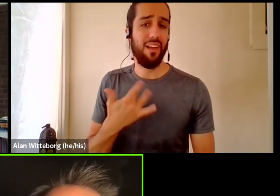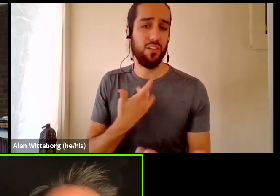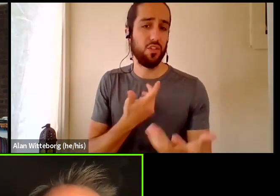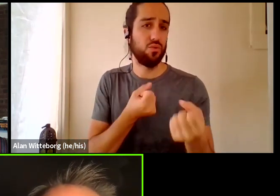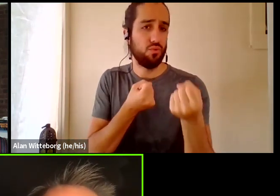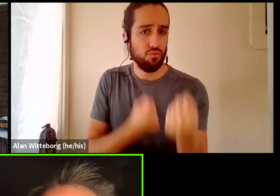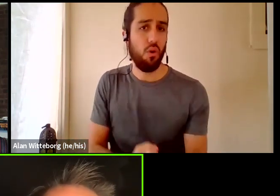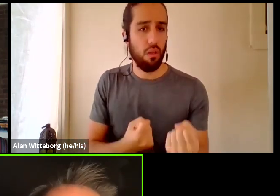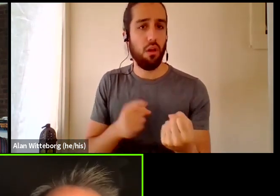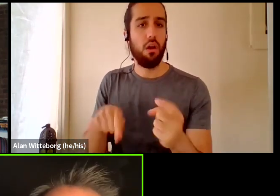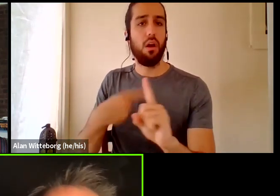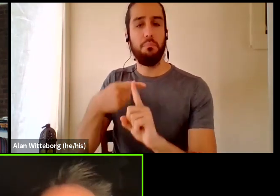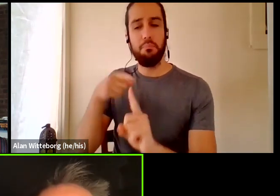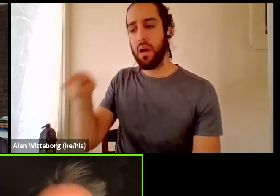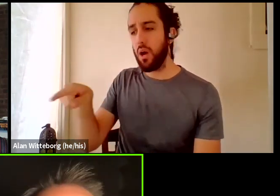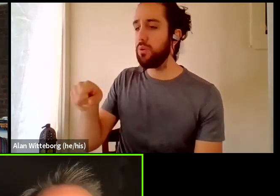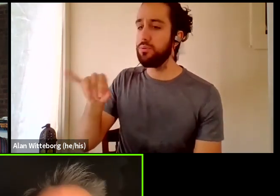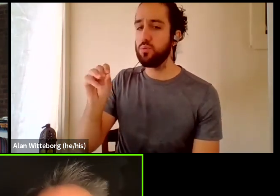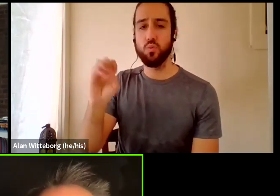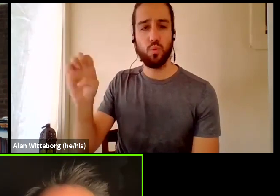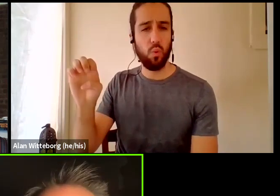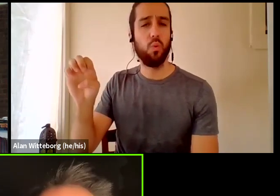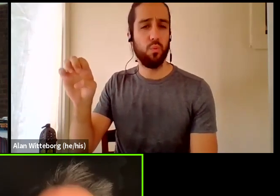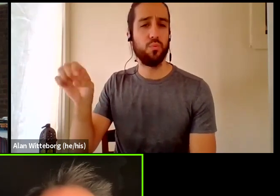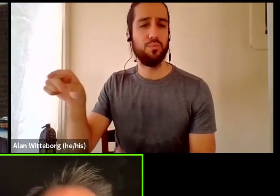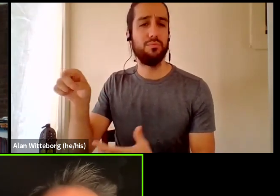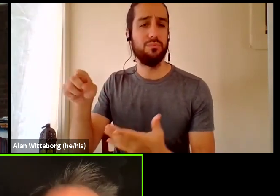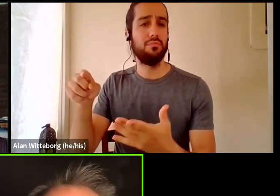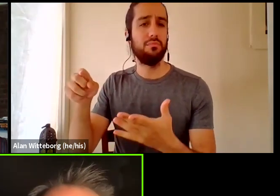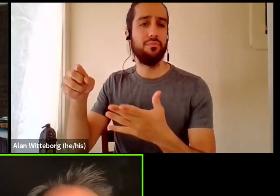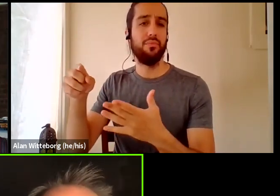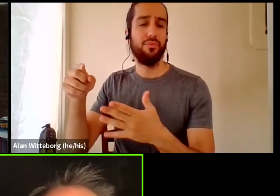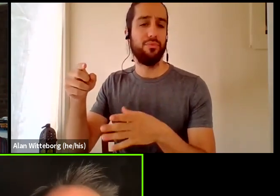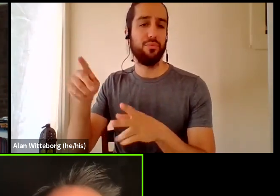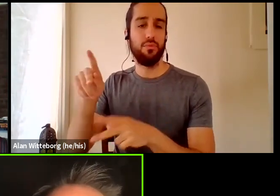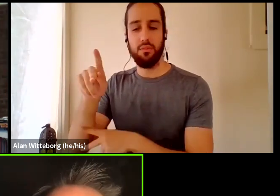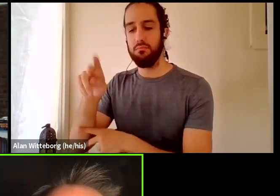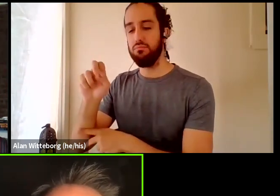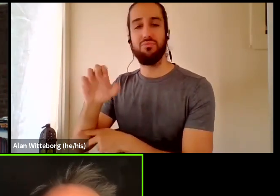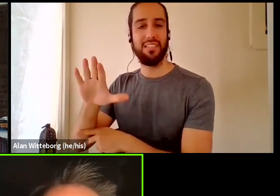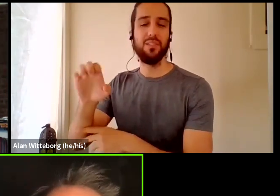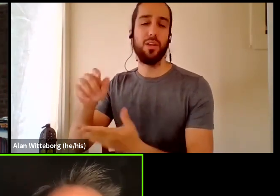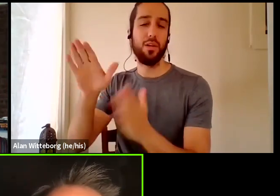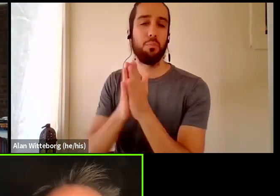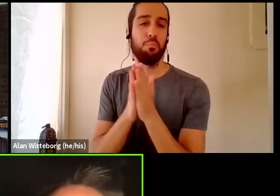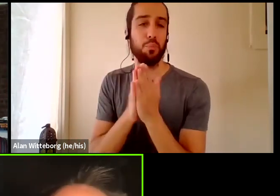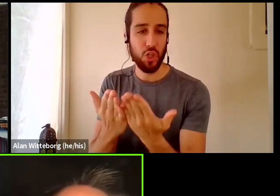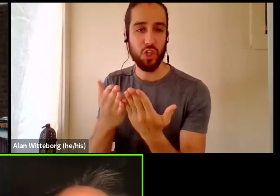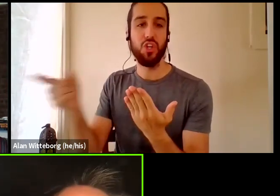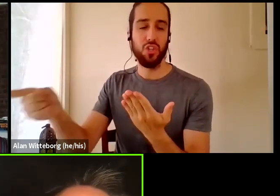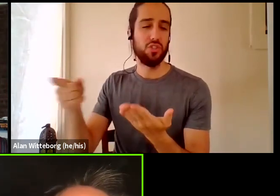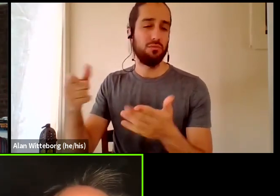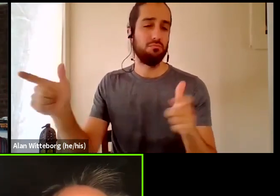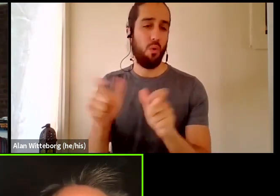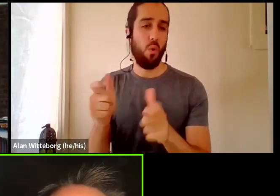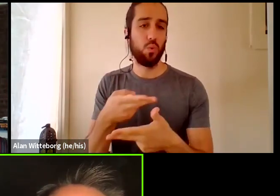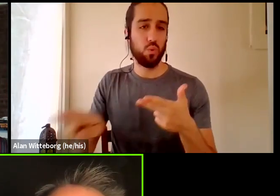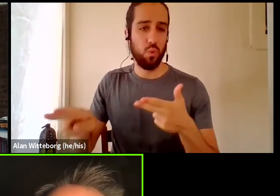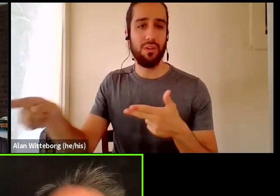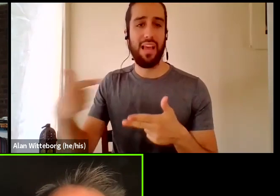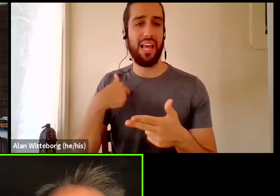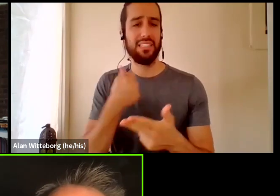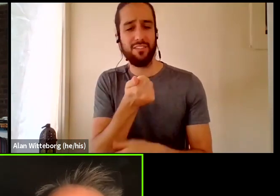Actor. I think every director, every writer, every playwright, every actor should read this book. It's small and short, but he has a series of questions